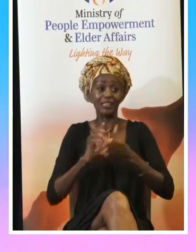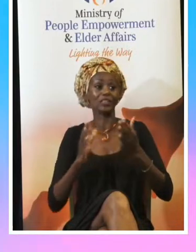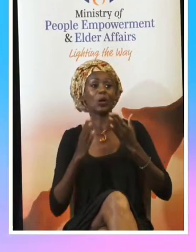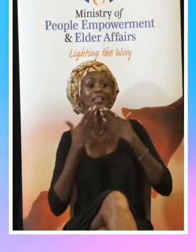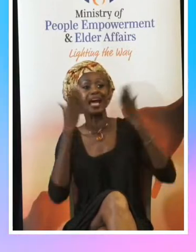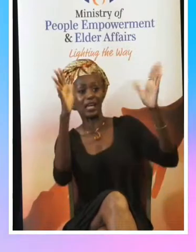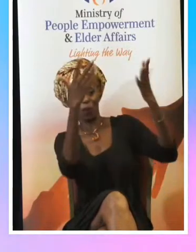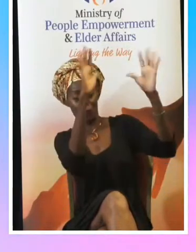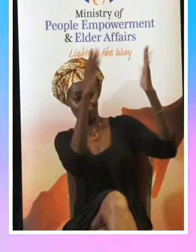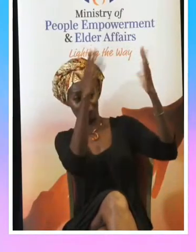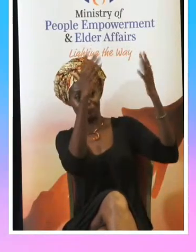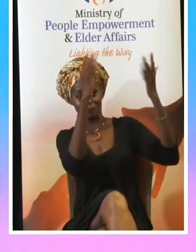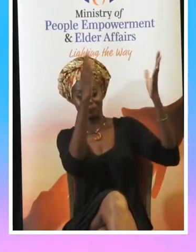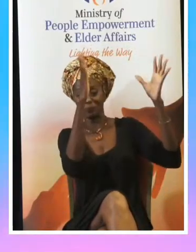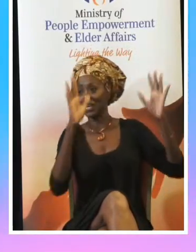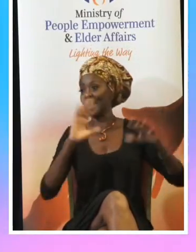committee